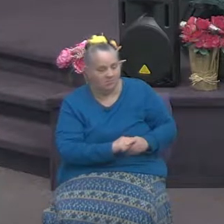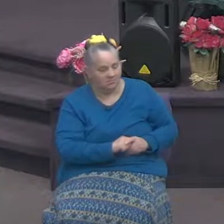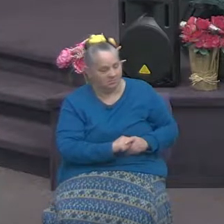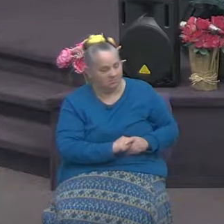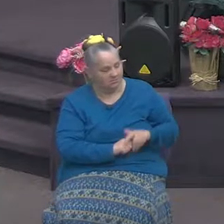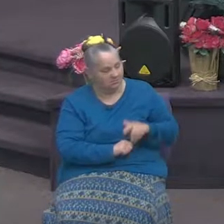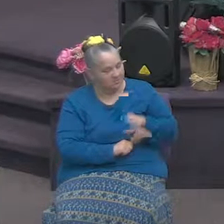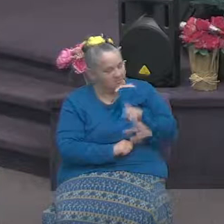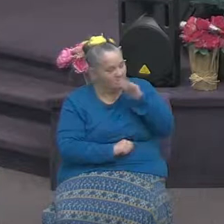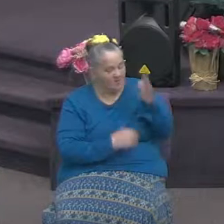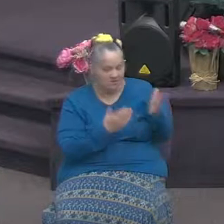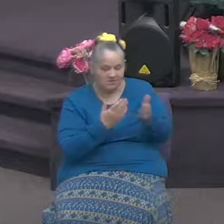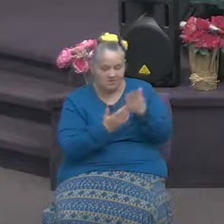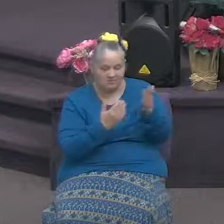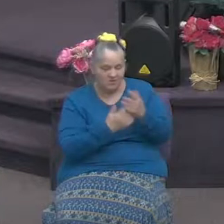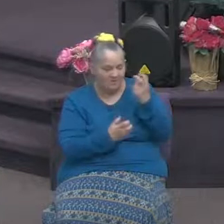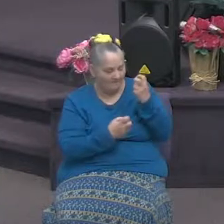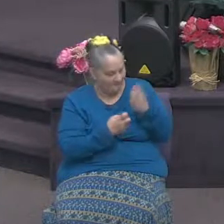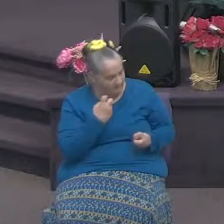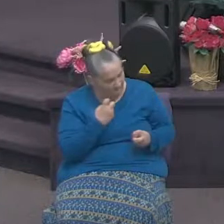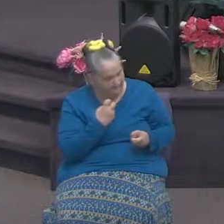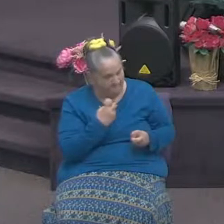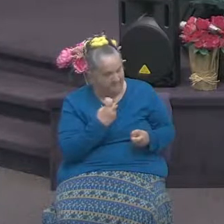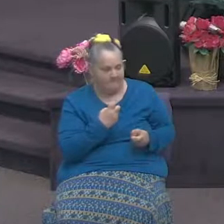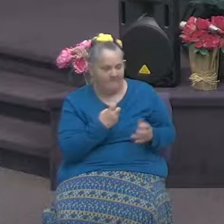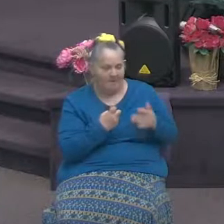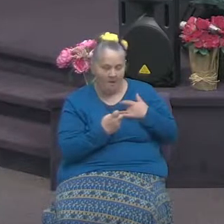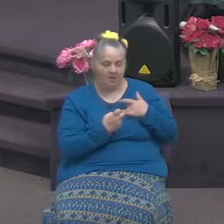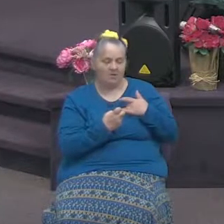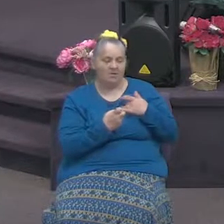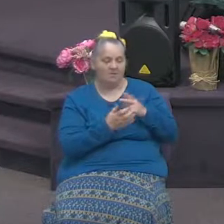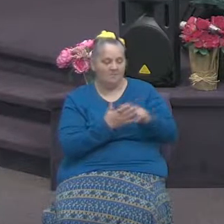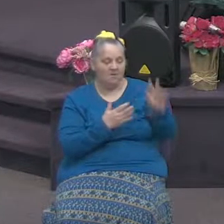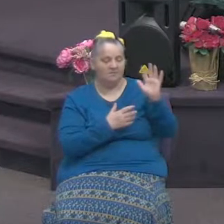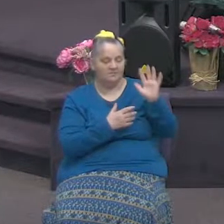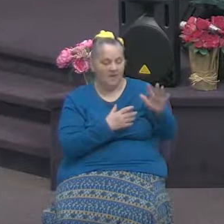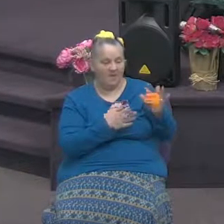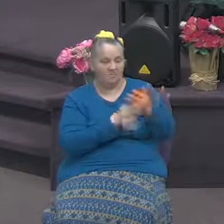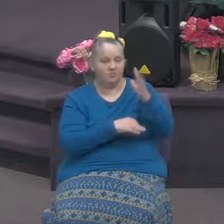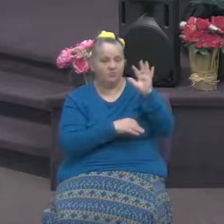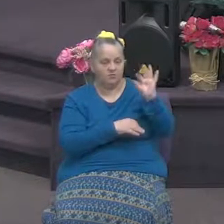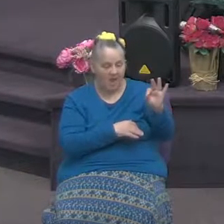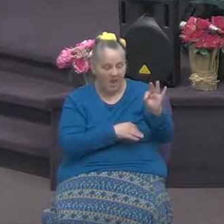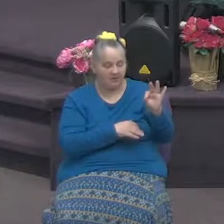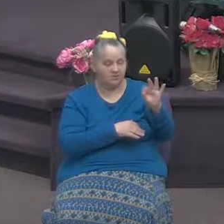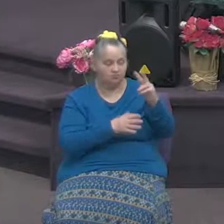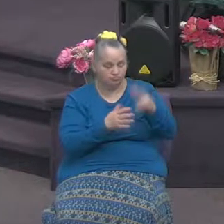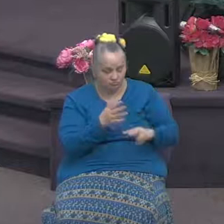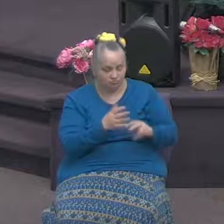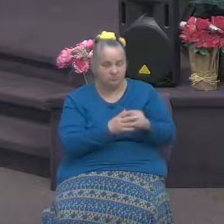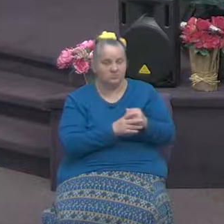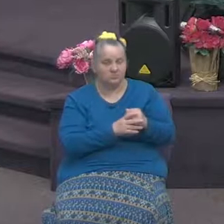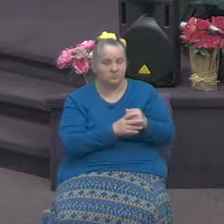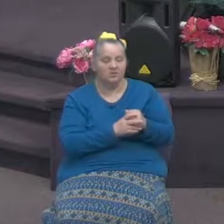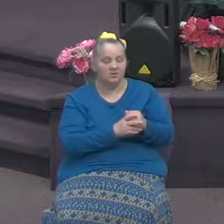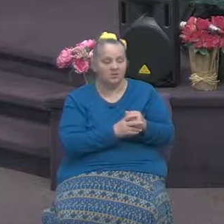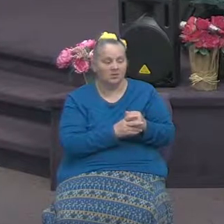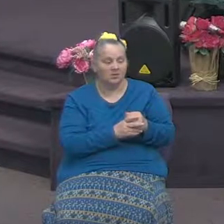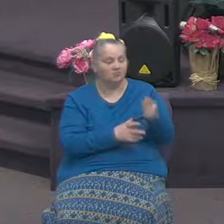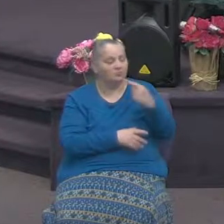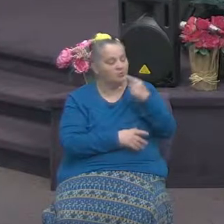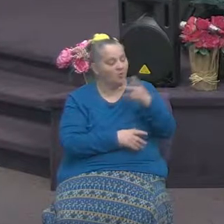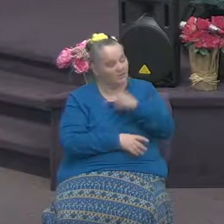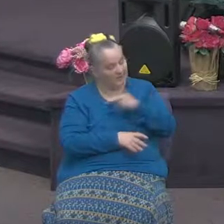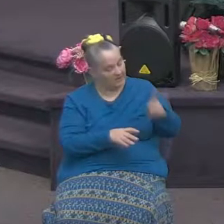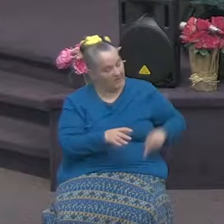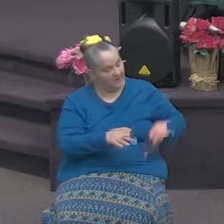wasn't just a simple hardening. In verse 5 through 9, it reads as this. And it was told